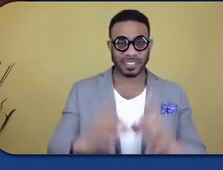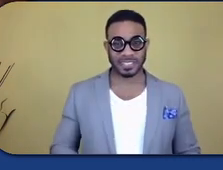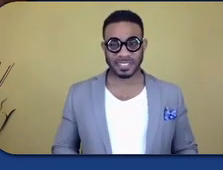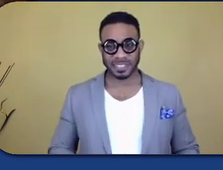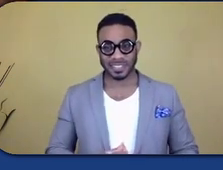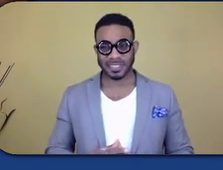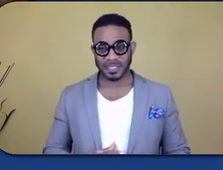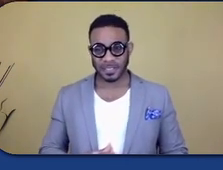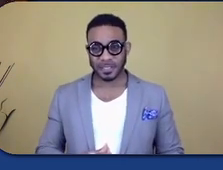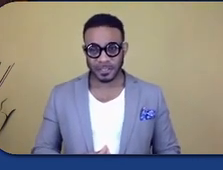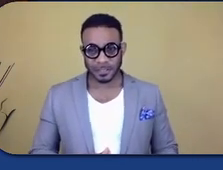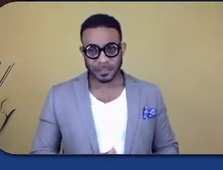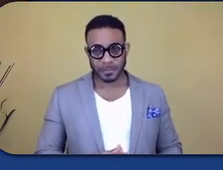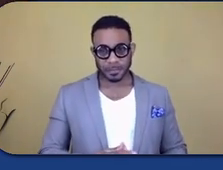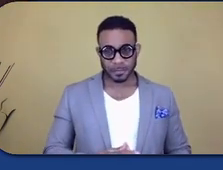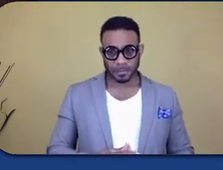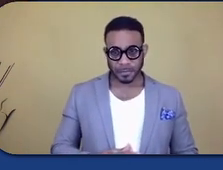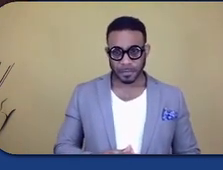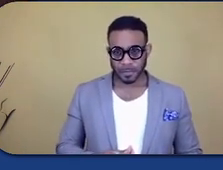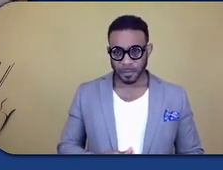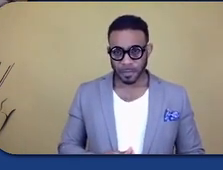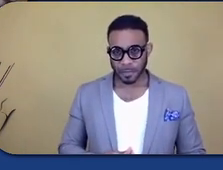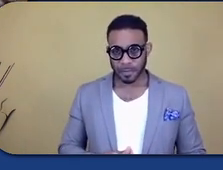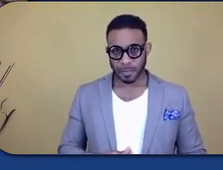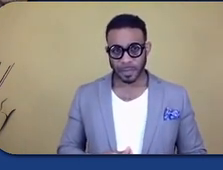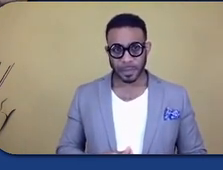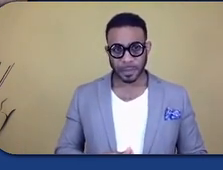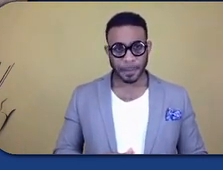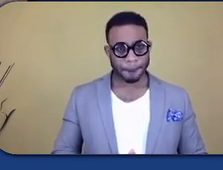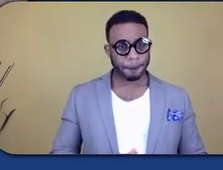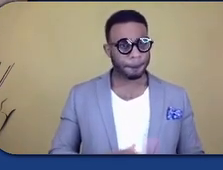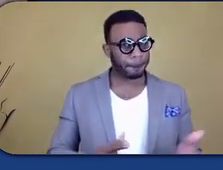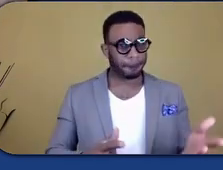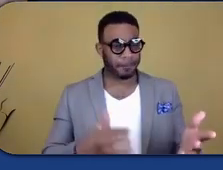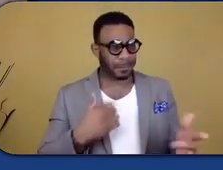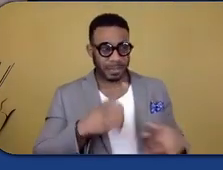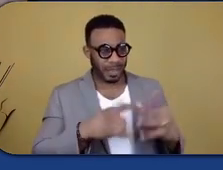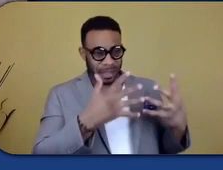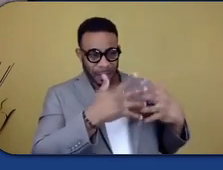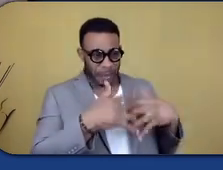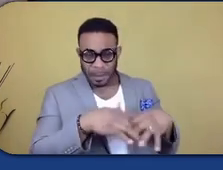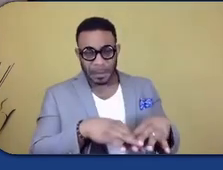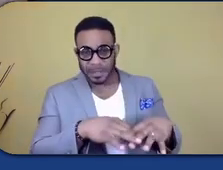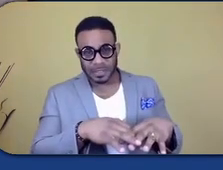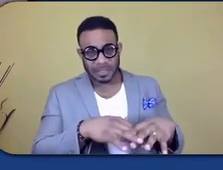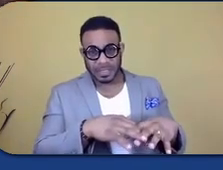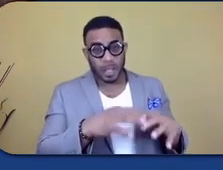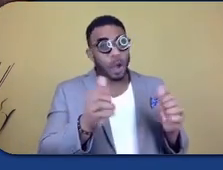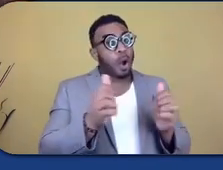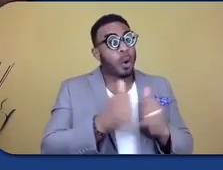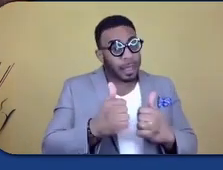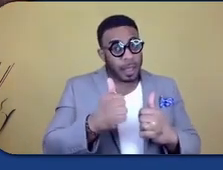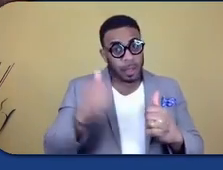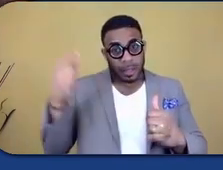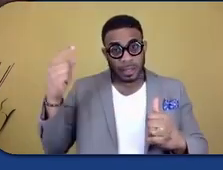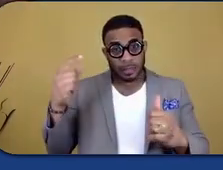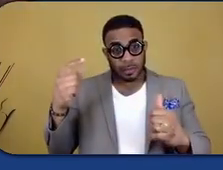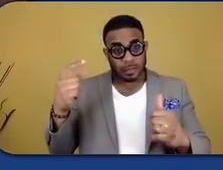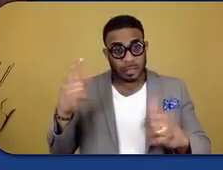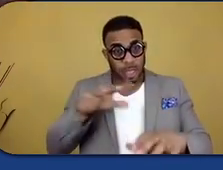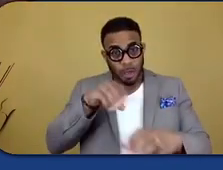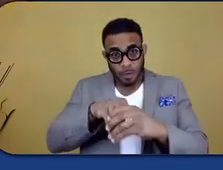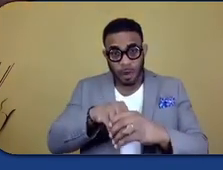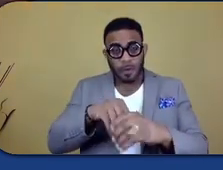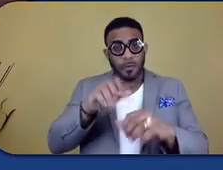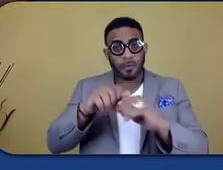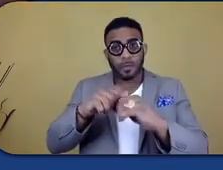There's too much water that may collapse on them. We cannot blame the rooms because they've reached their limits. And it will be good to rescue this